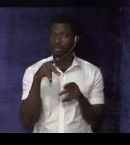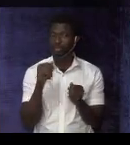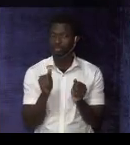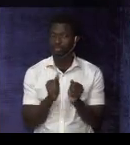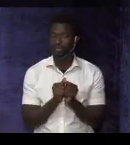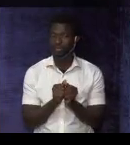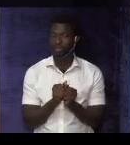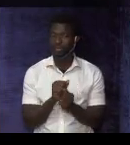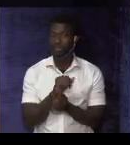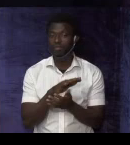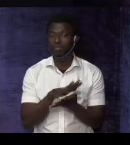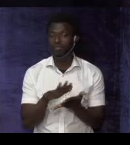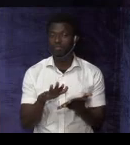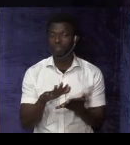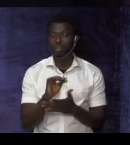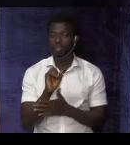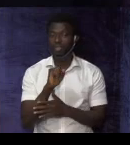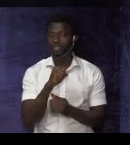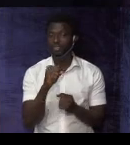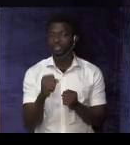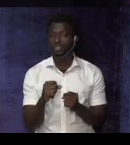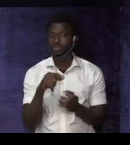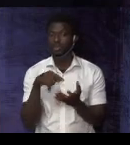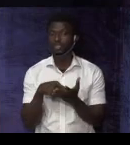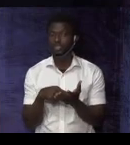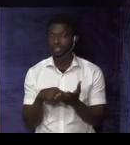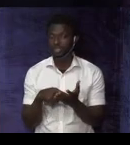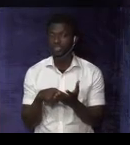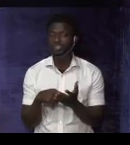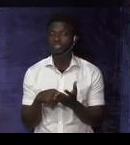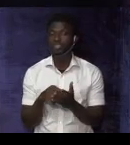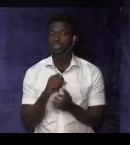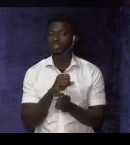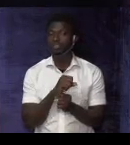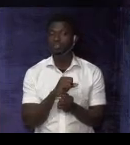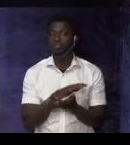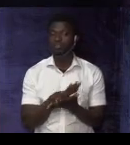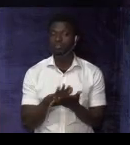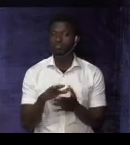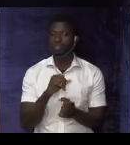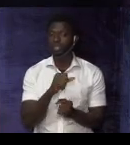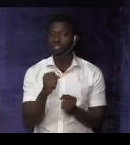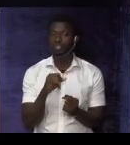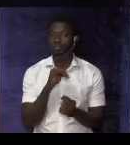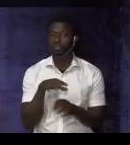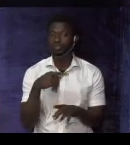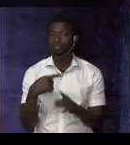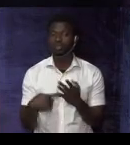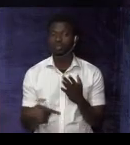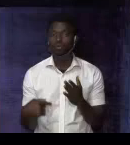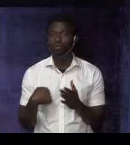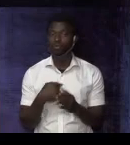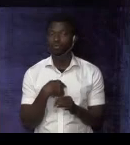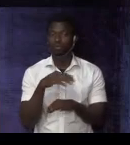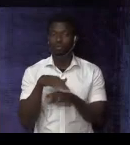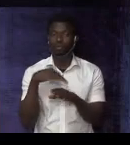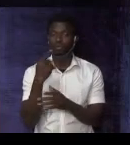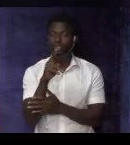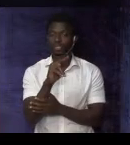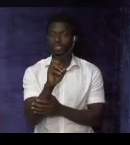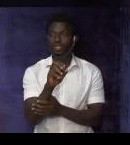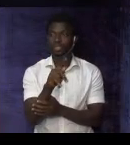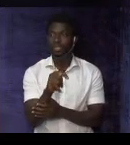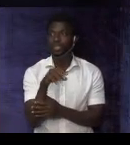with this flat shape. So this flat shape is what we call the net